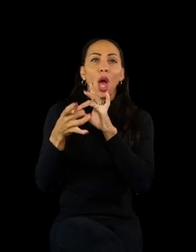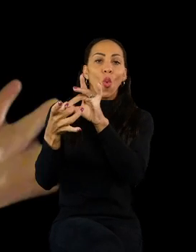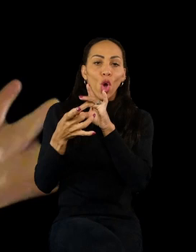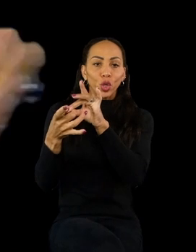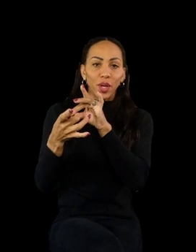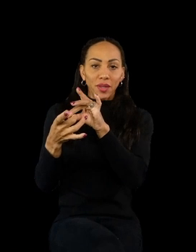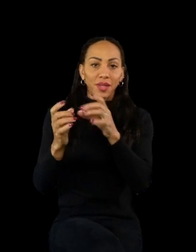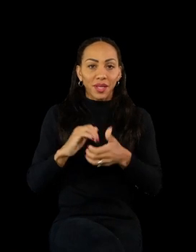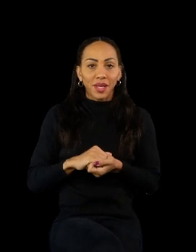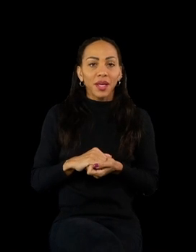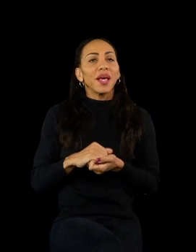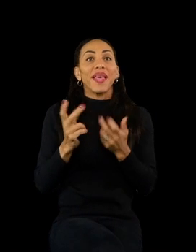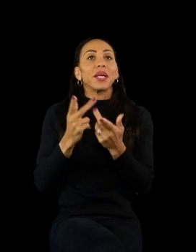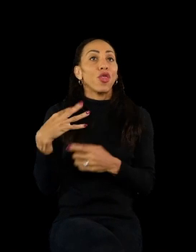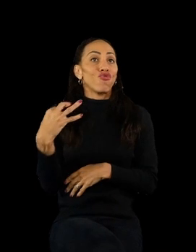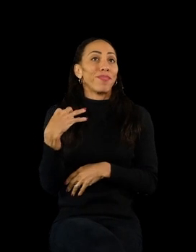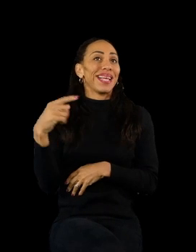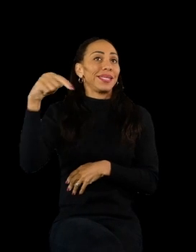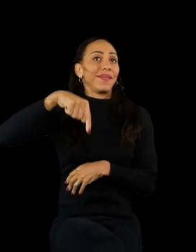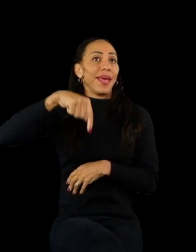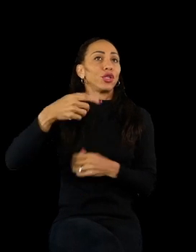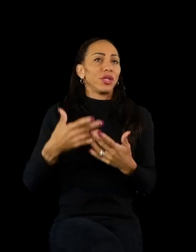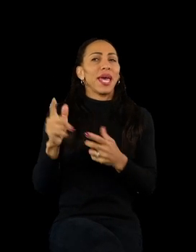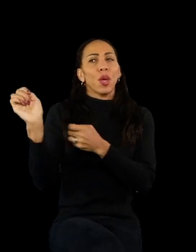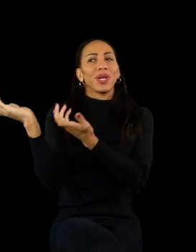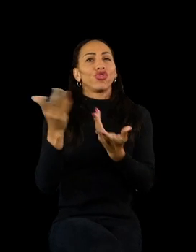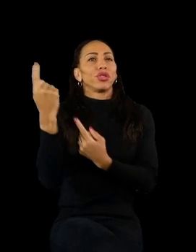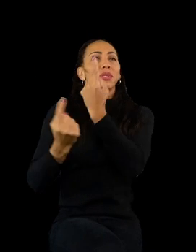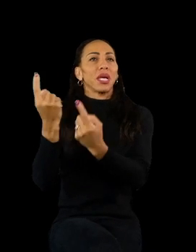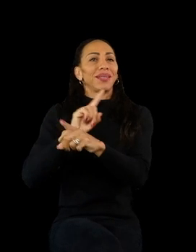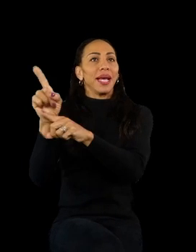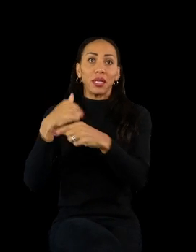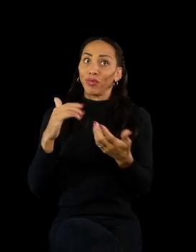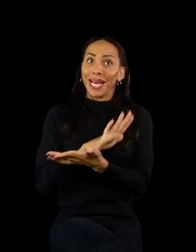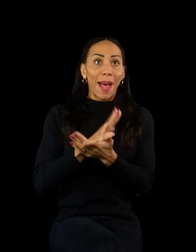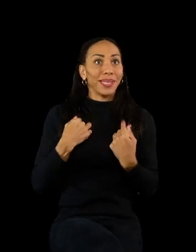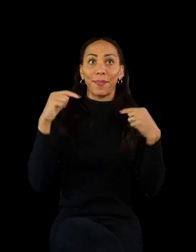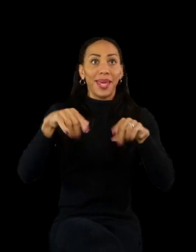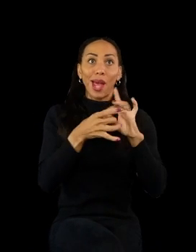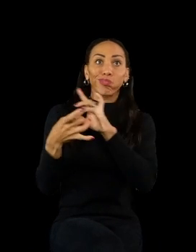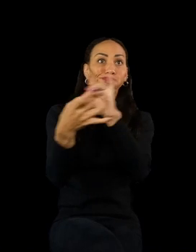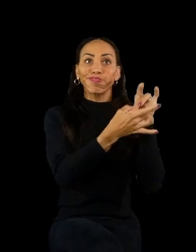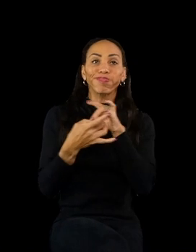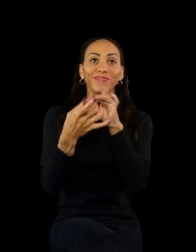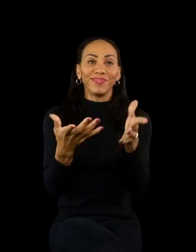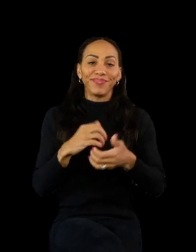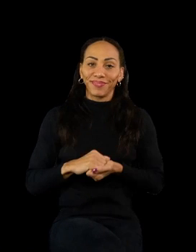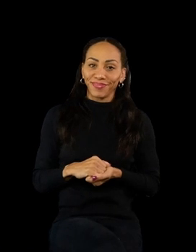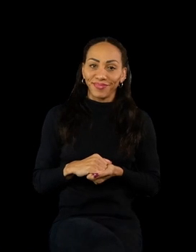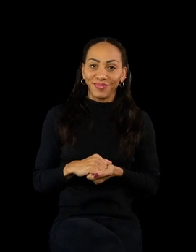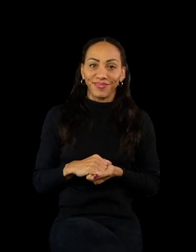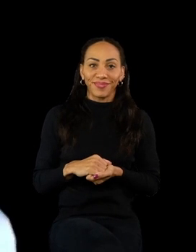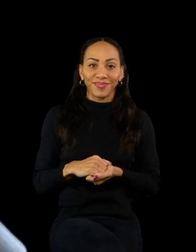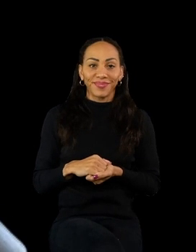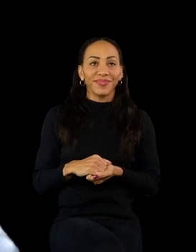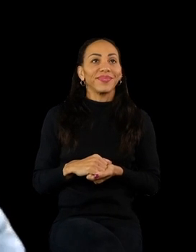got representatives here today. Well, I'm sure they'll introduce themselves later. So very happy to be here with everybody. Fantastic,